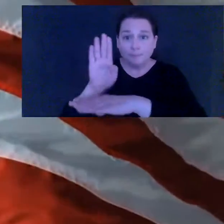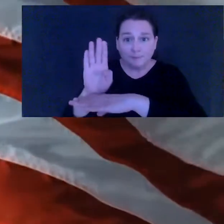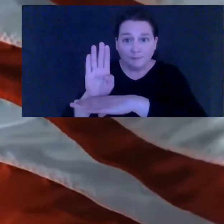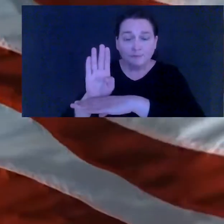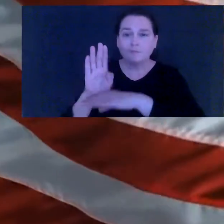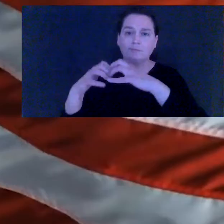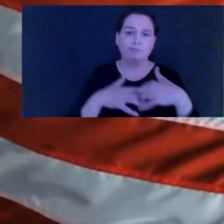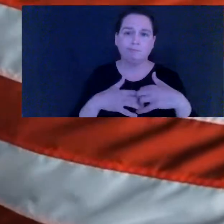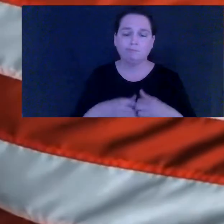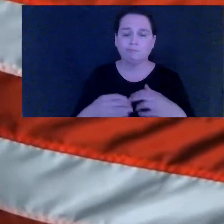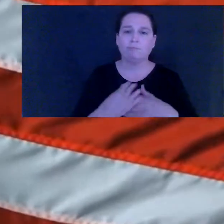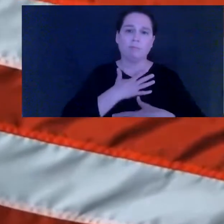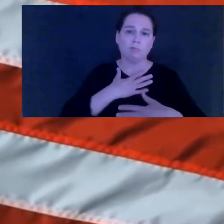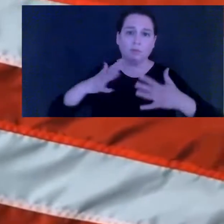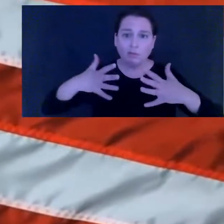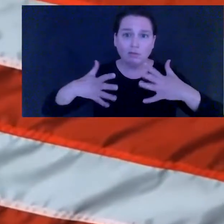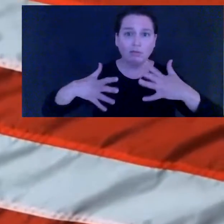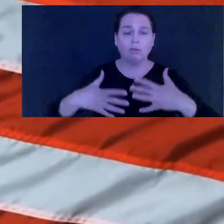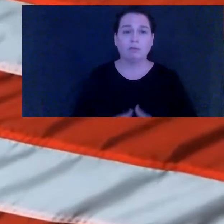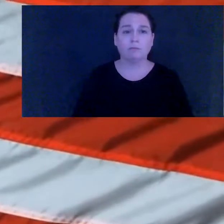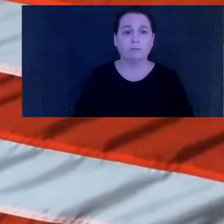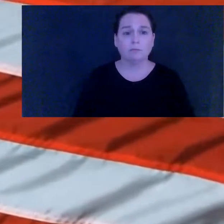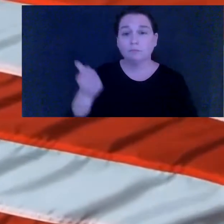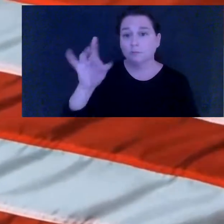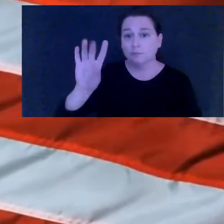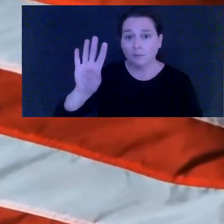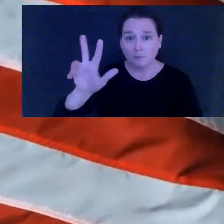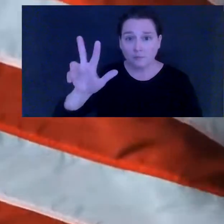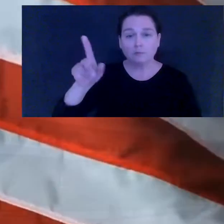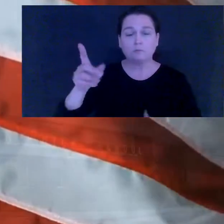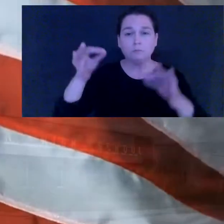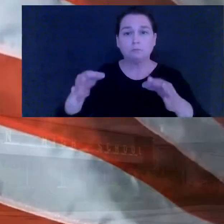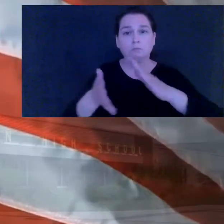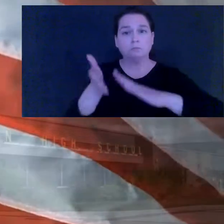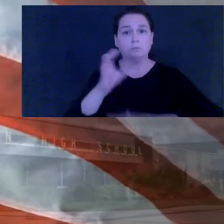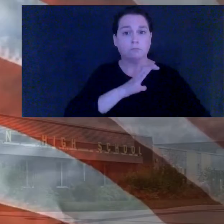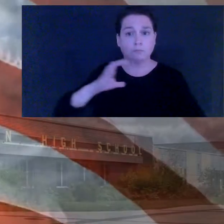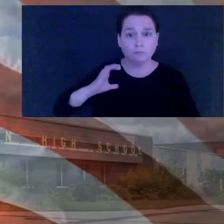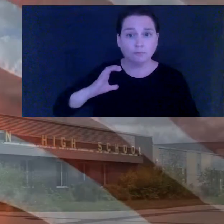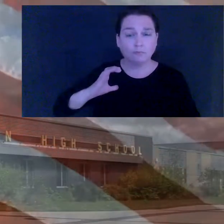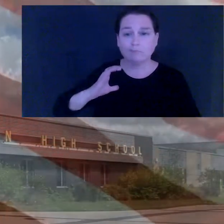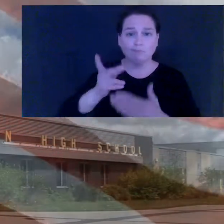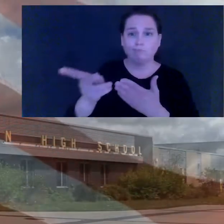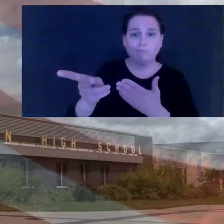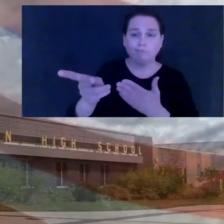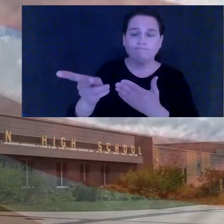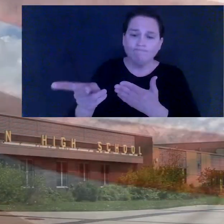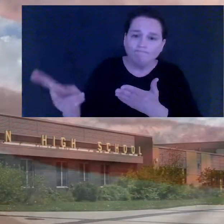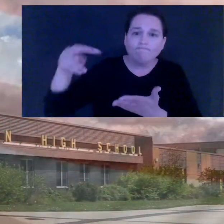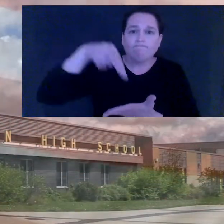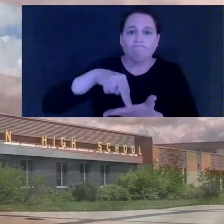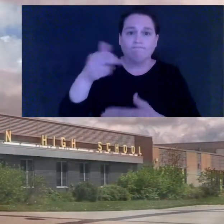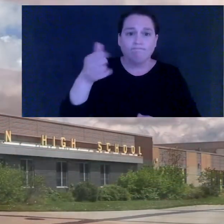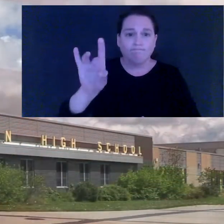the power of faith and perseverance. He was defeated for state legislator in 1832. He tried his hand at